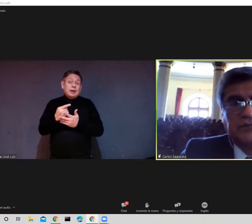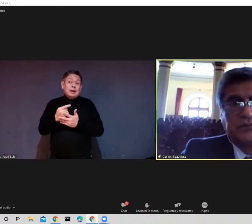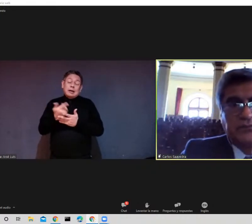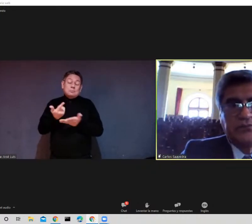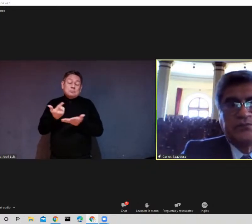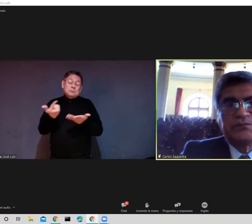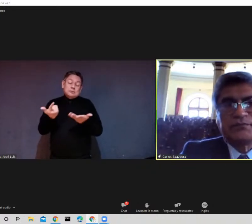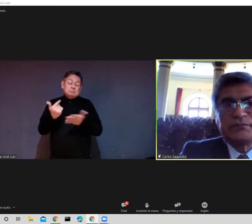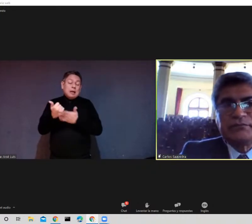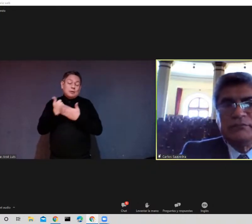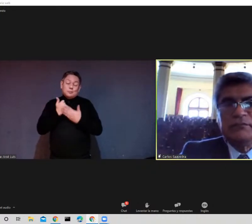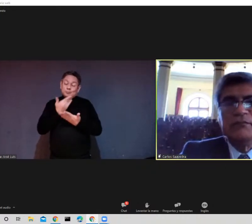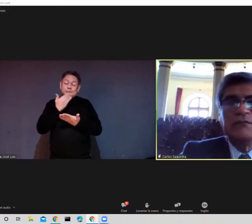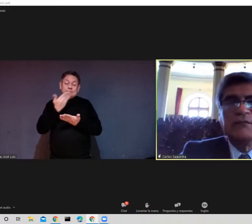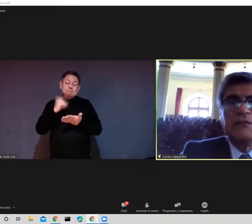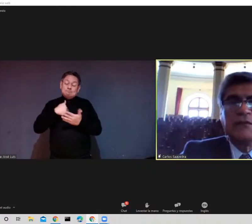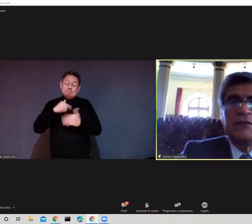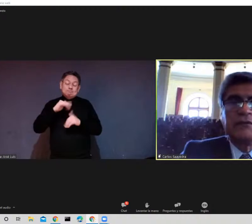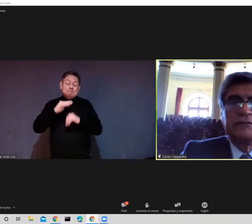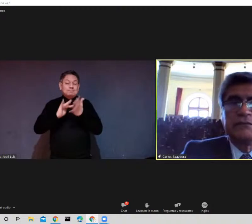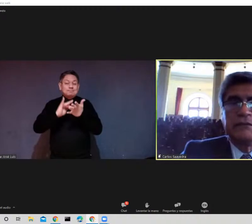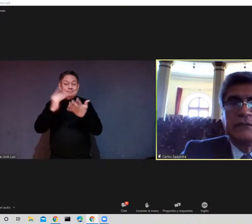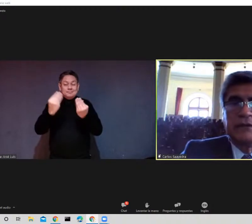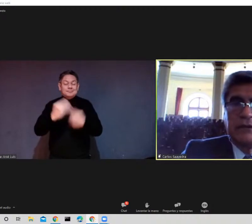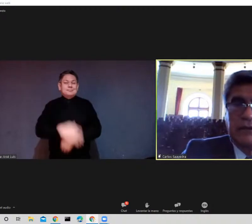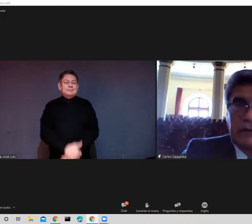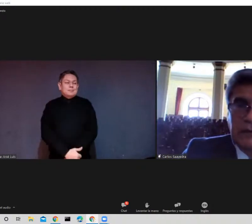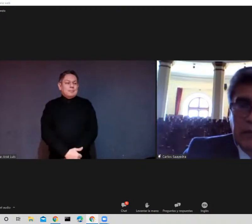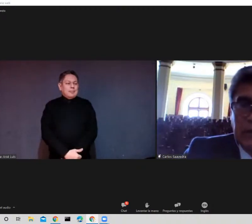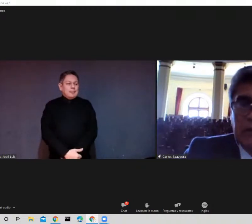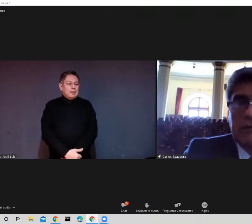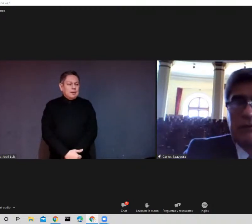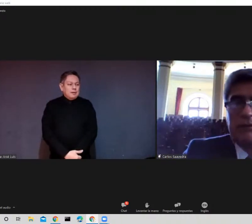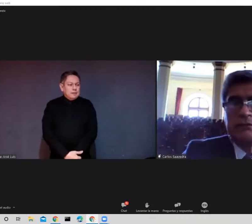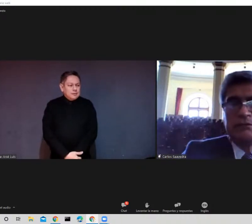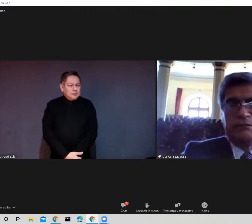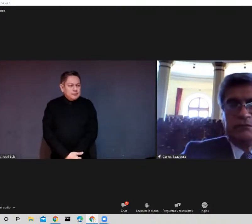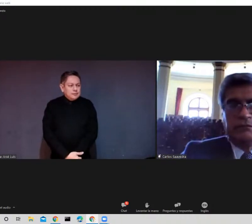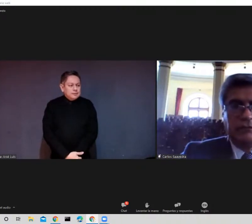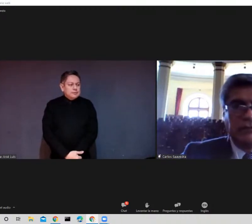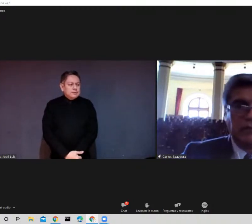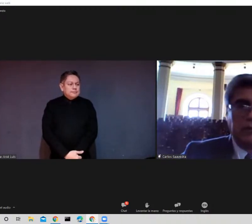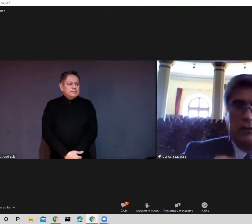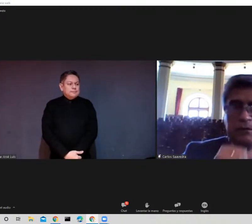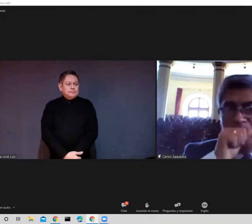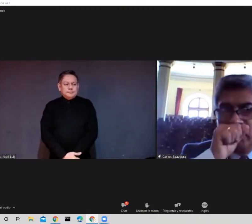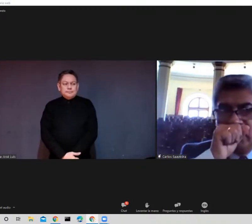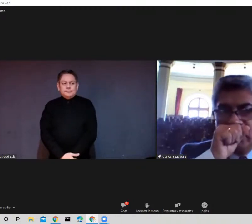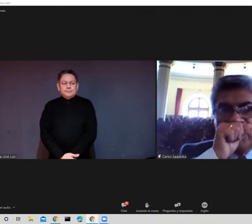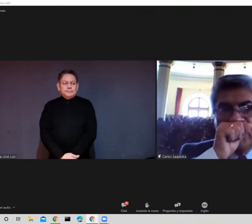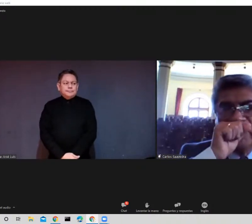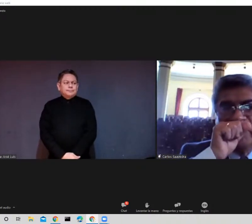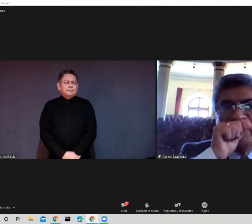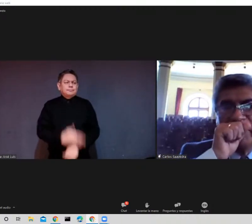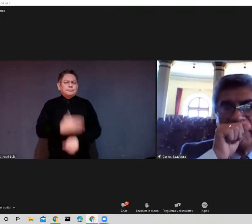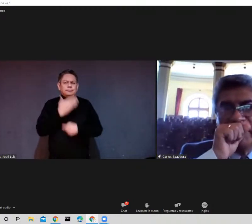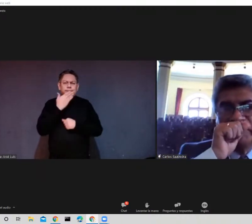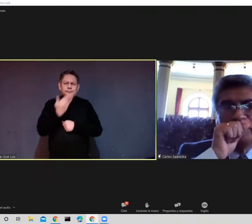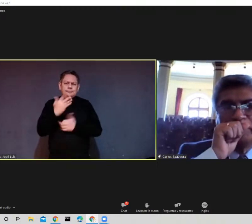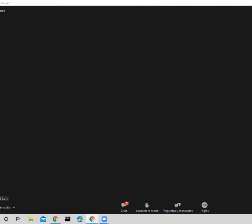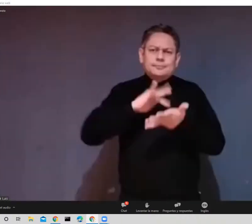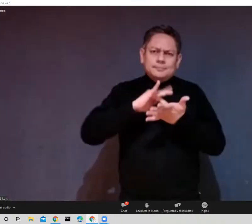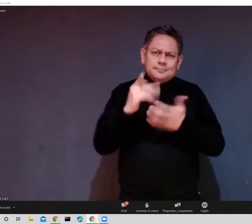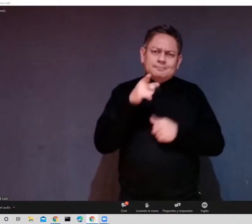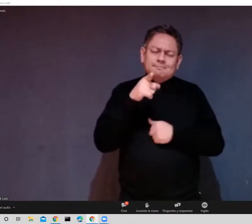us. This is what I wanted to share with you. Thank you for listening. Many, many thanks, Doctor. Thank you